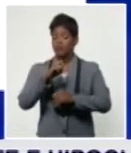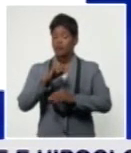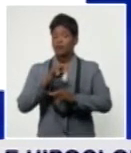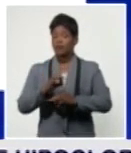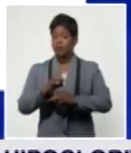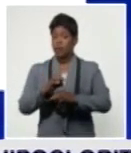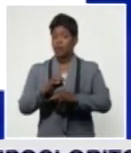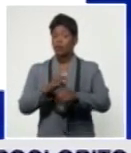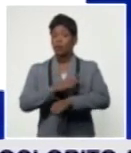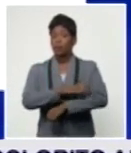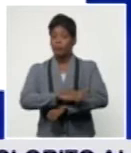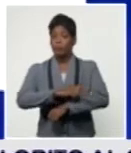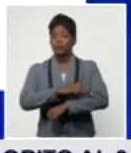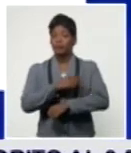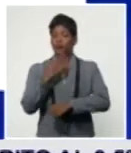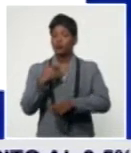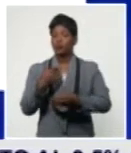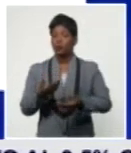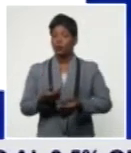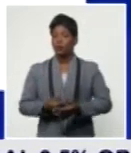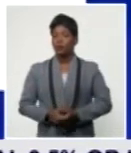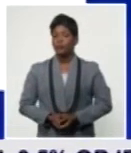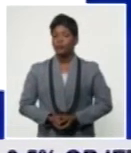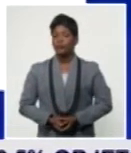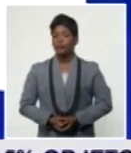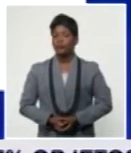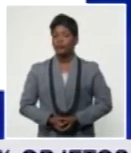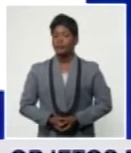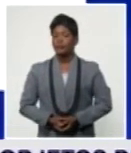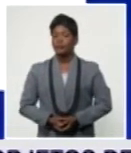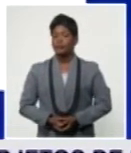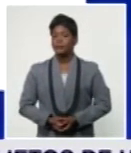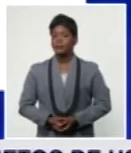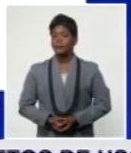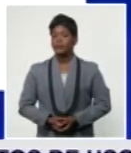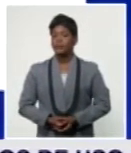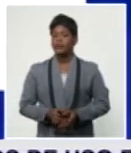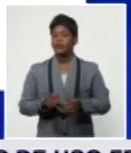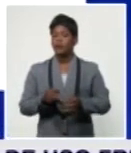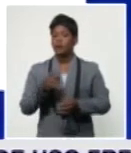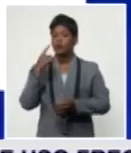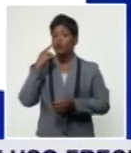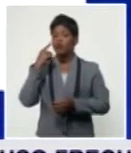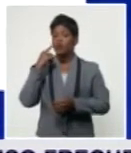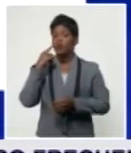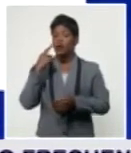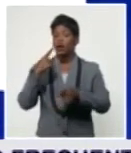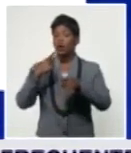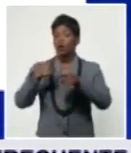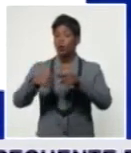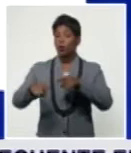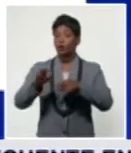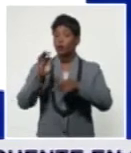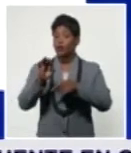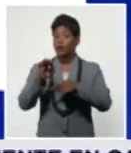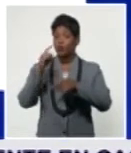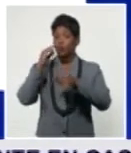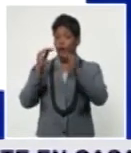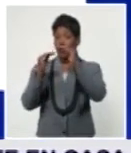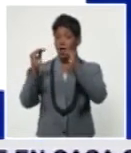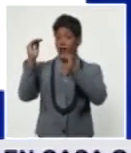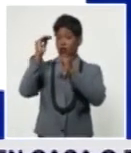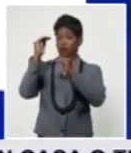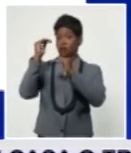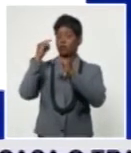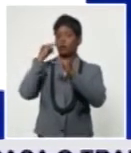related to what pertains to Southeast Asia in blue at the bottom, which